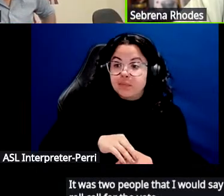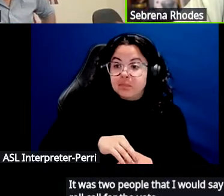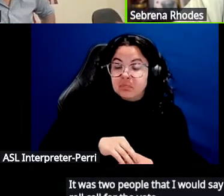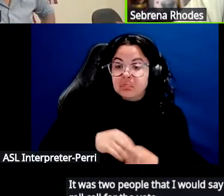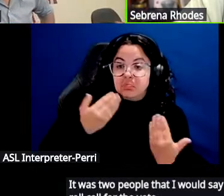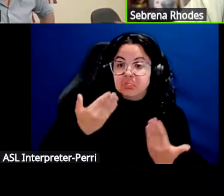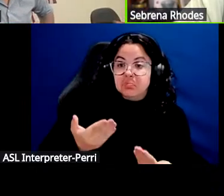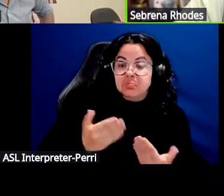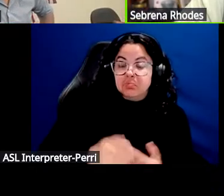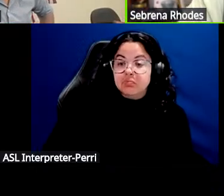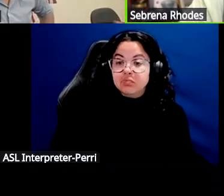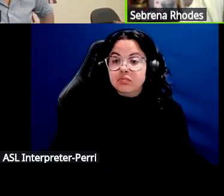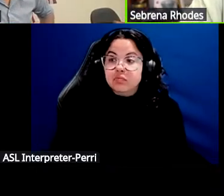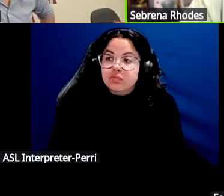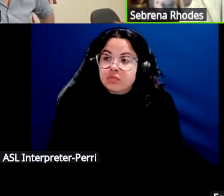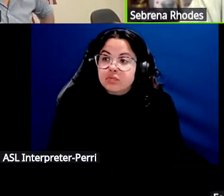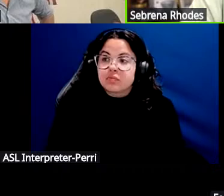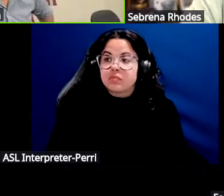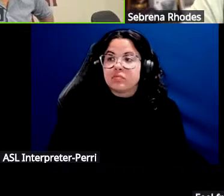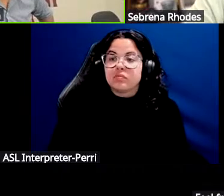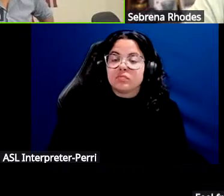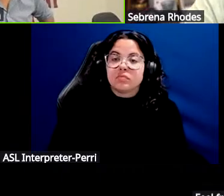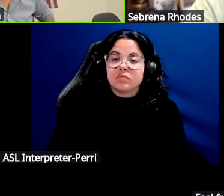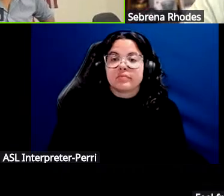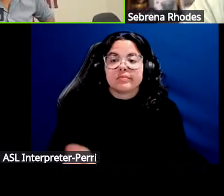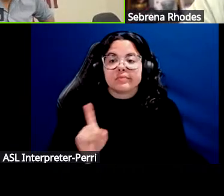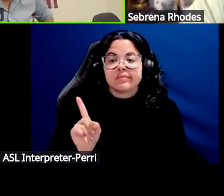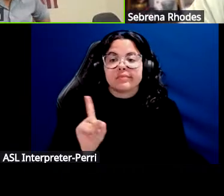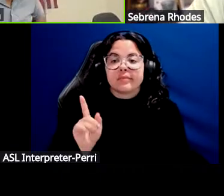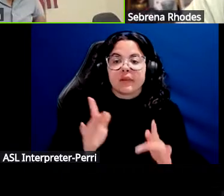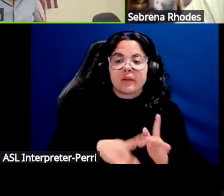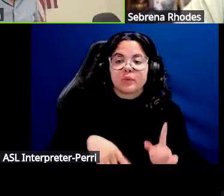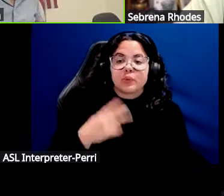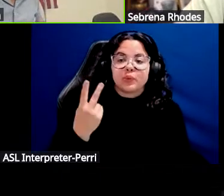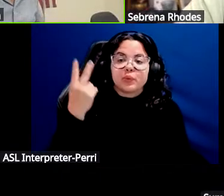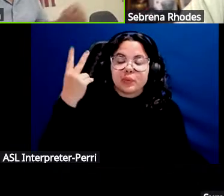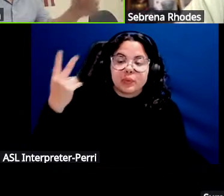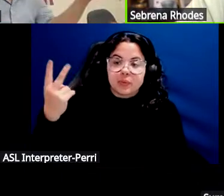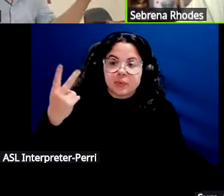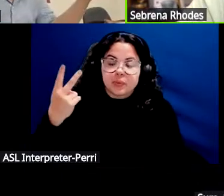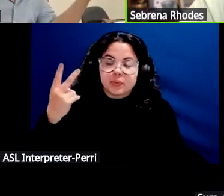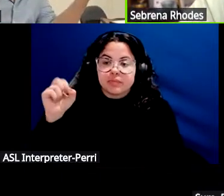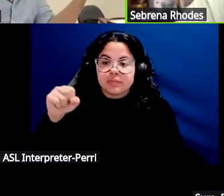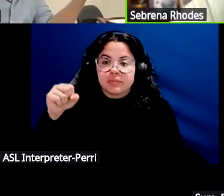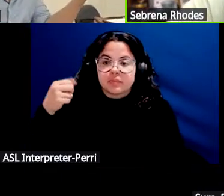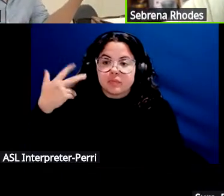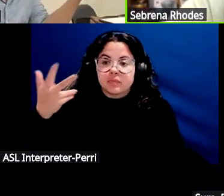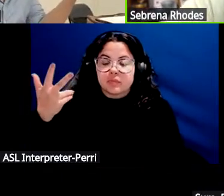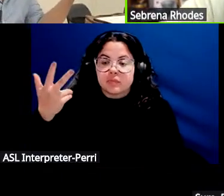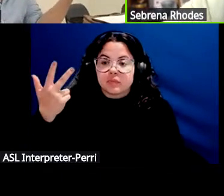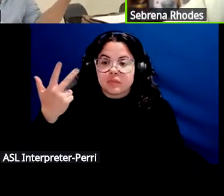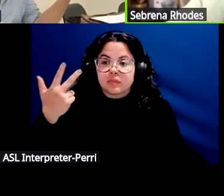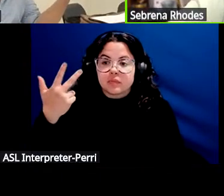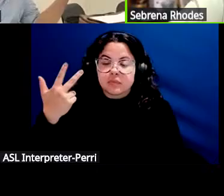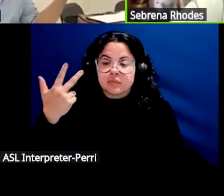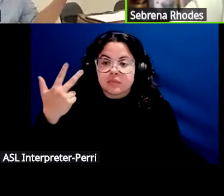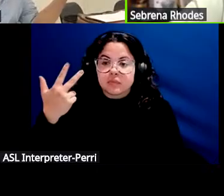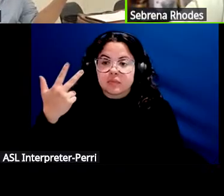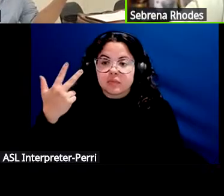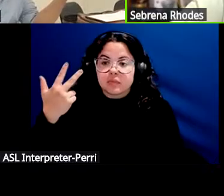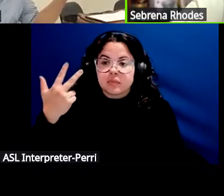Feel free to do a roll call. Sure, 5D01 absent, 5D02, Yes.